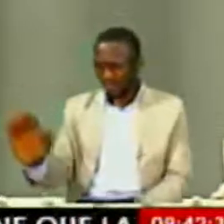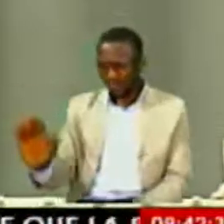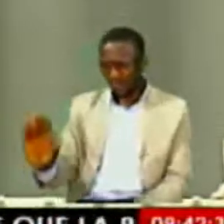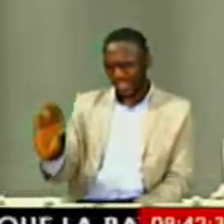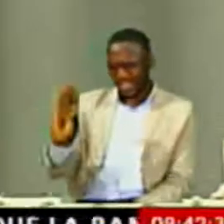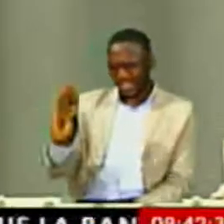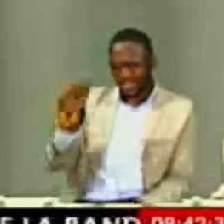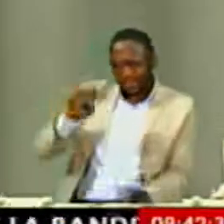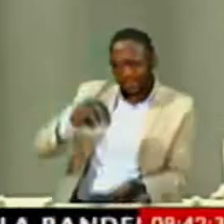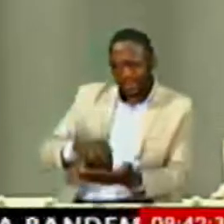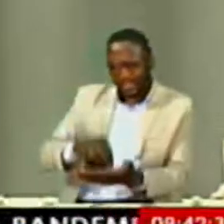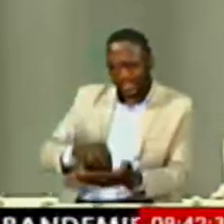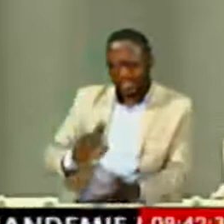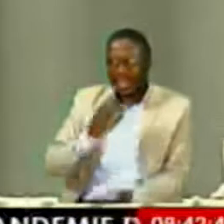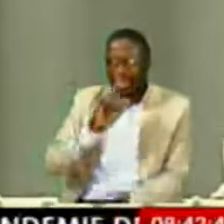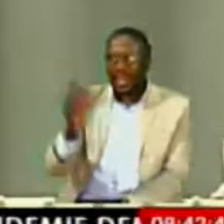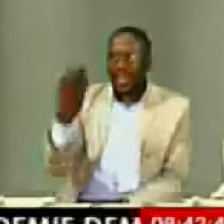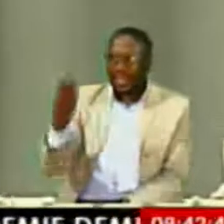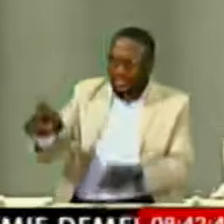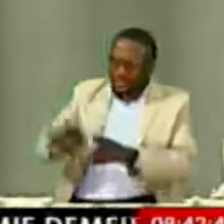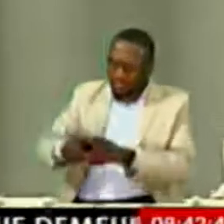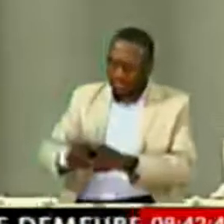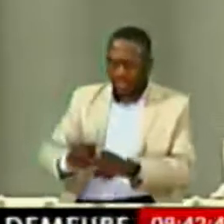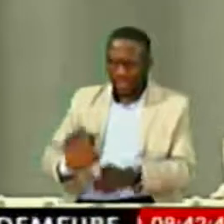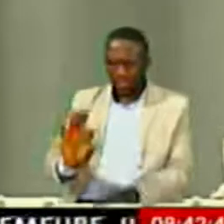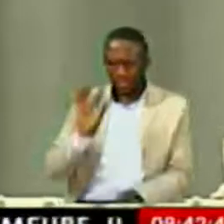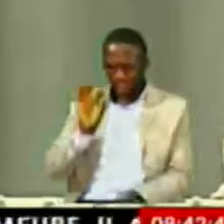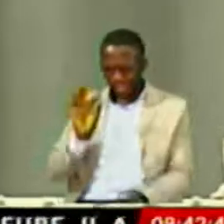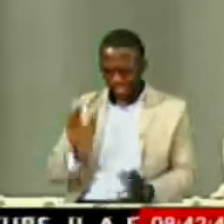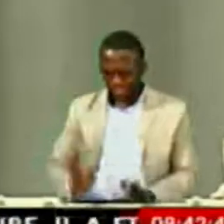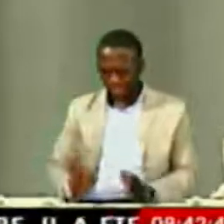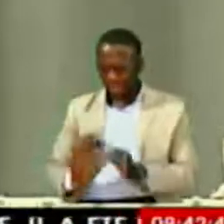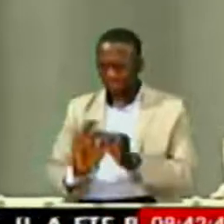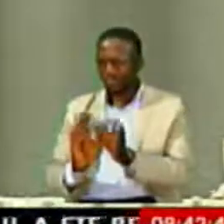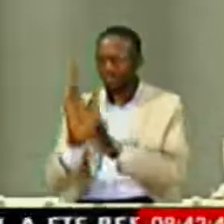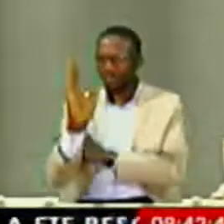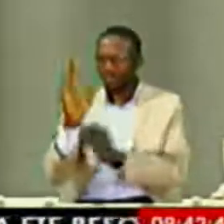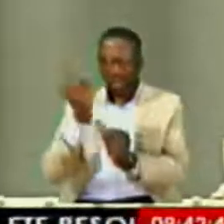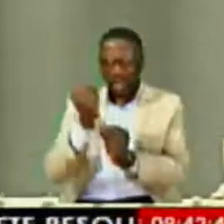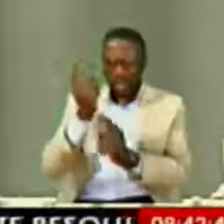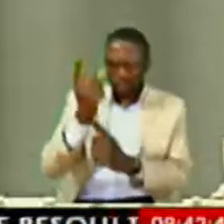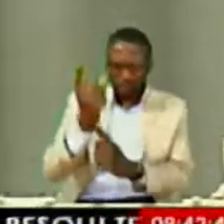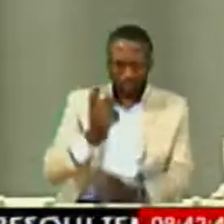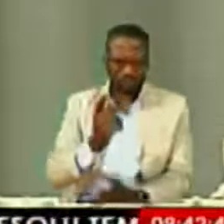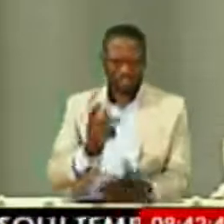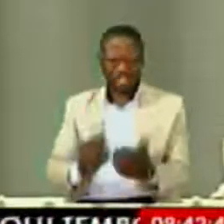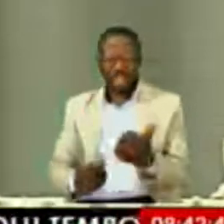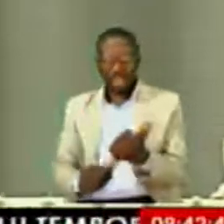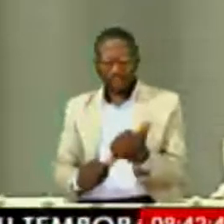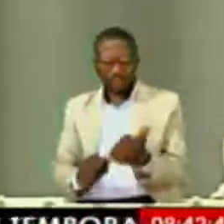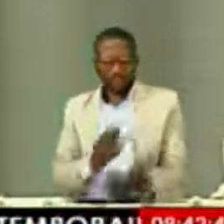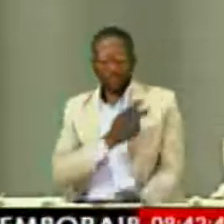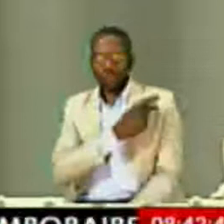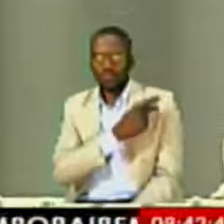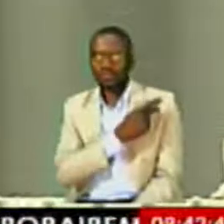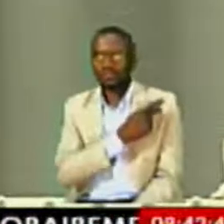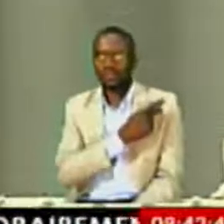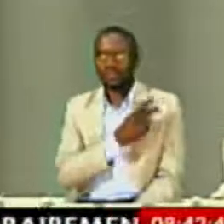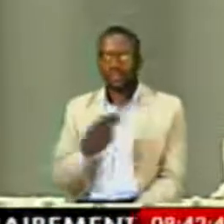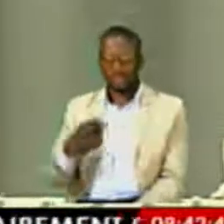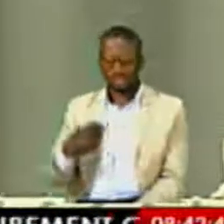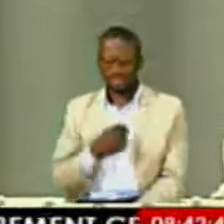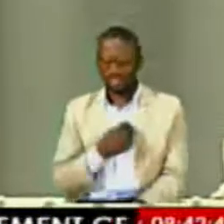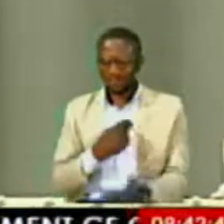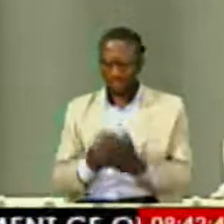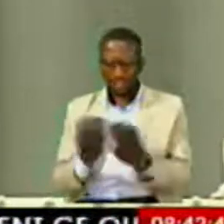de Dieu. The 7000 were also elect of God. Alors l'apôtre Paul. No, the apostle Paul. Nous voulons vous dire une chose